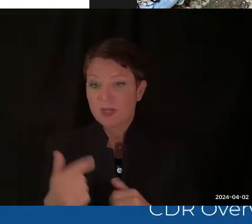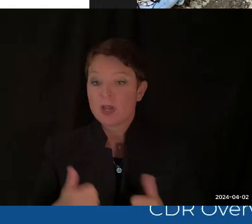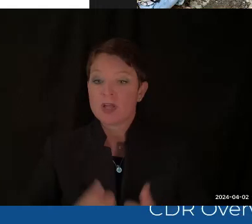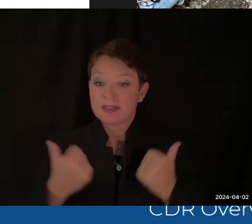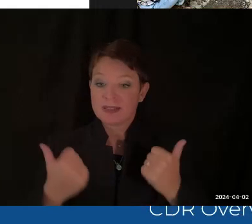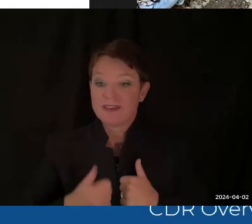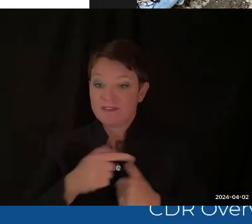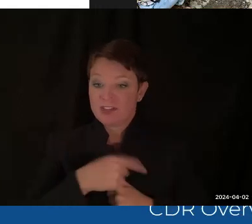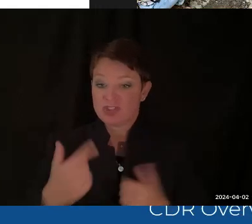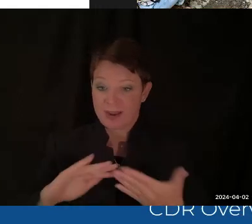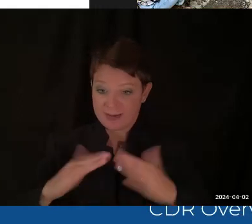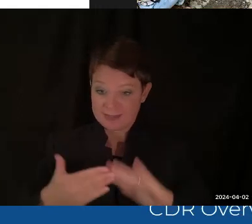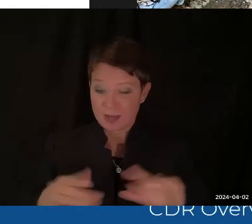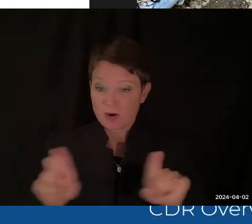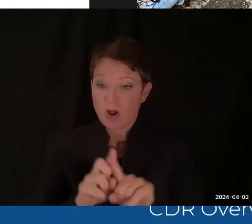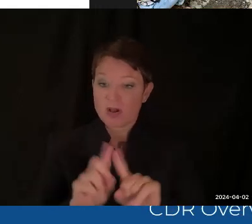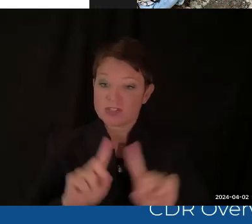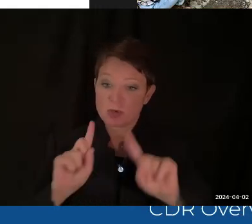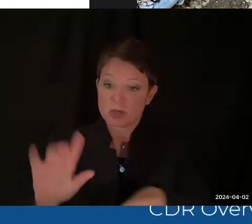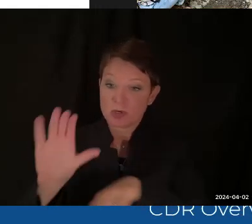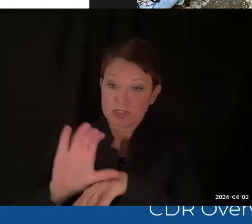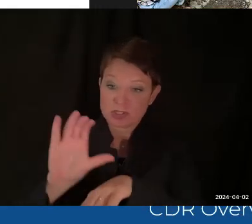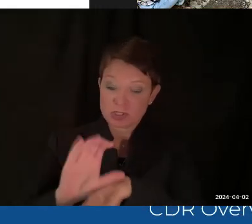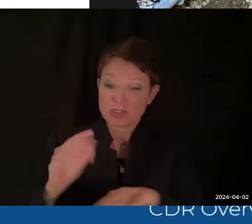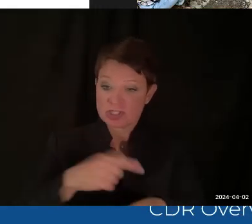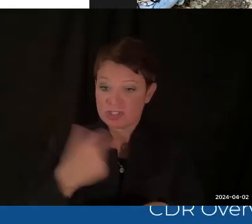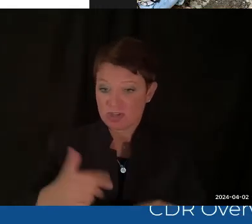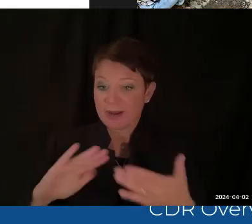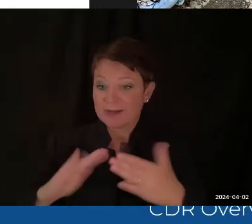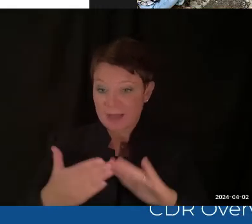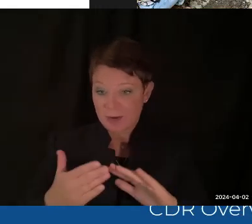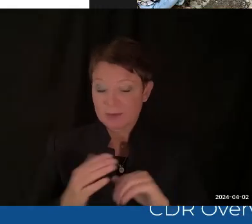resident of Chinatown. I also attend church in Chinatown.